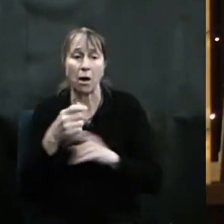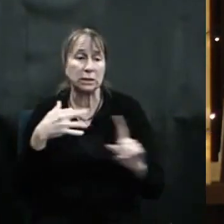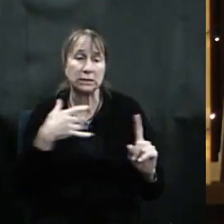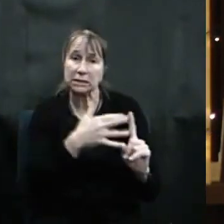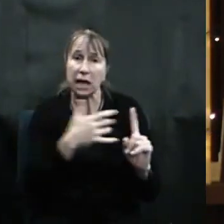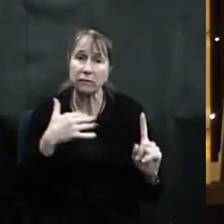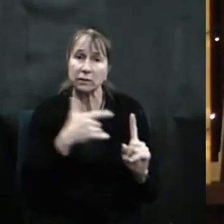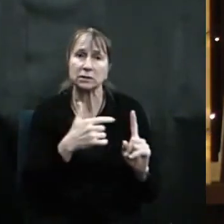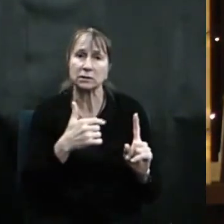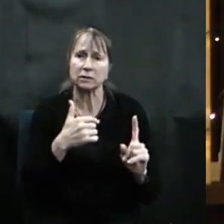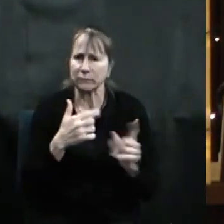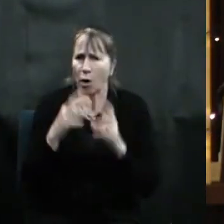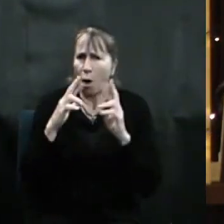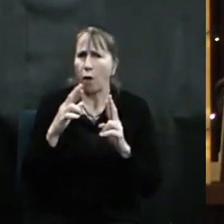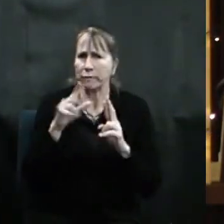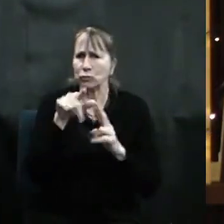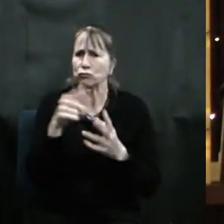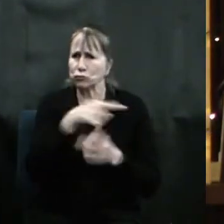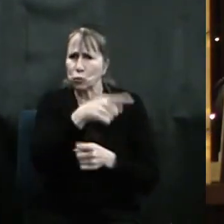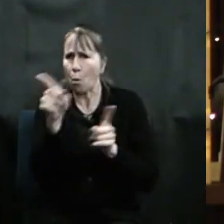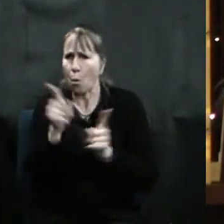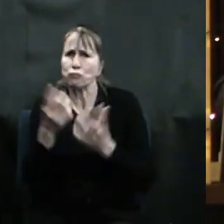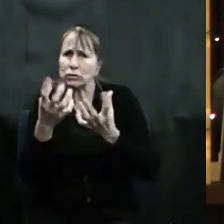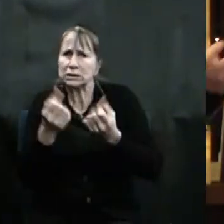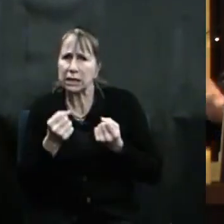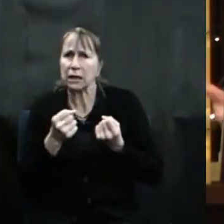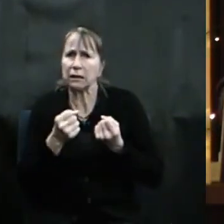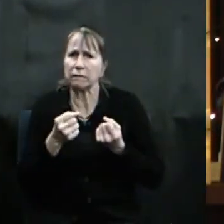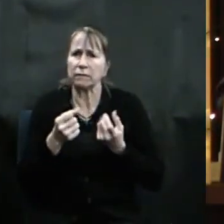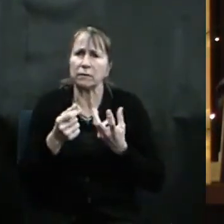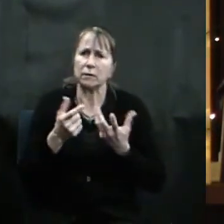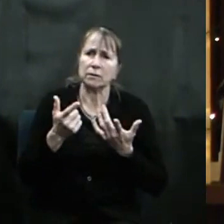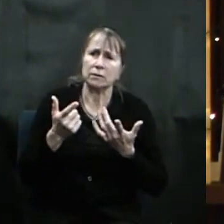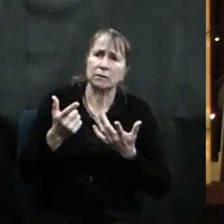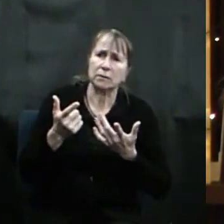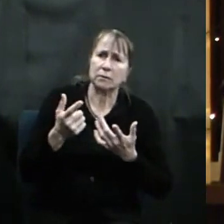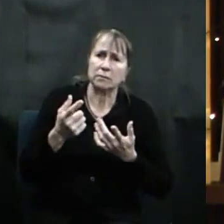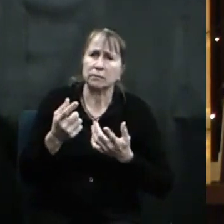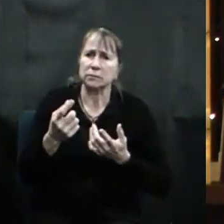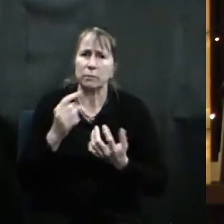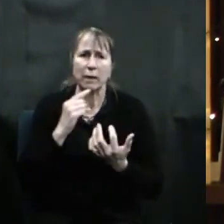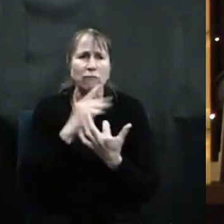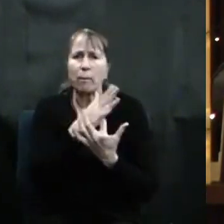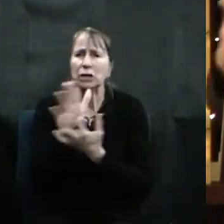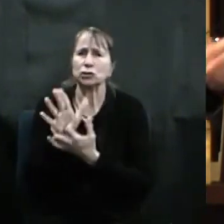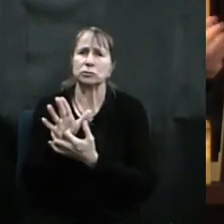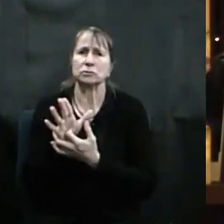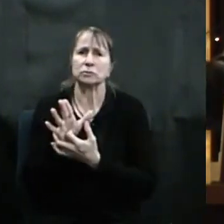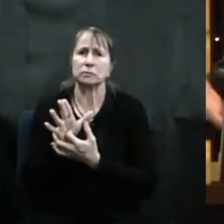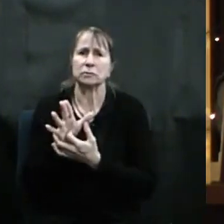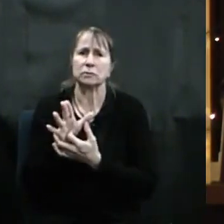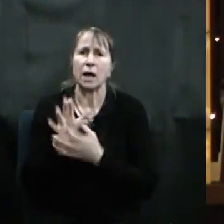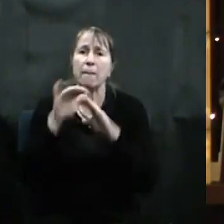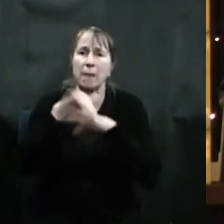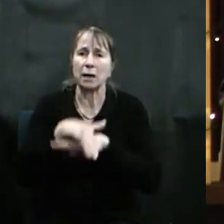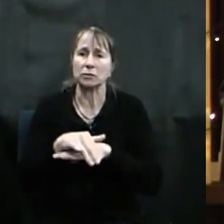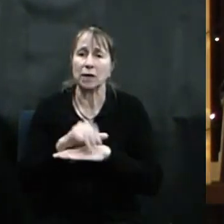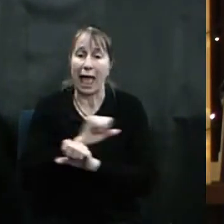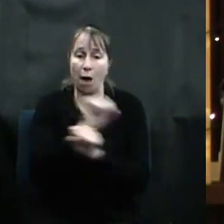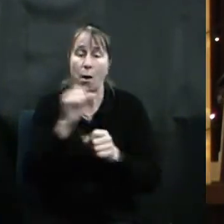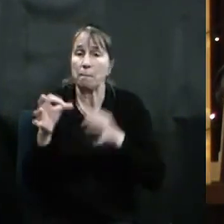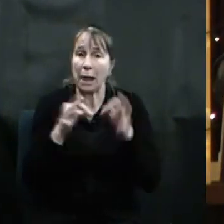you received some communication from staff and wardens about re-entry